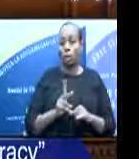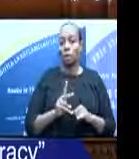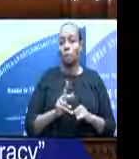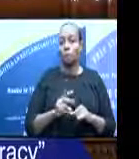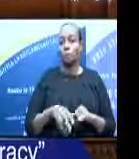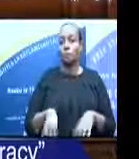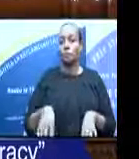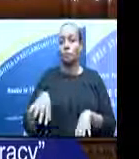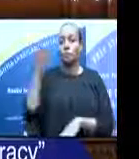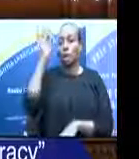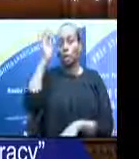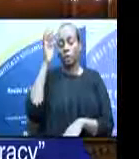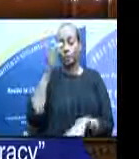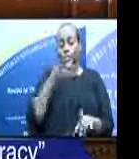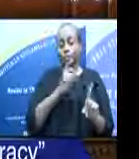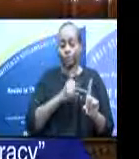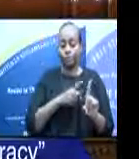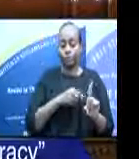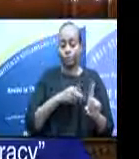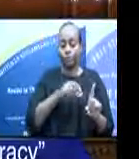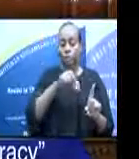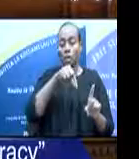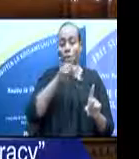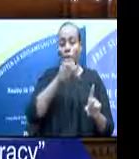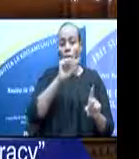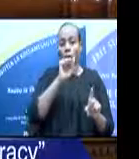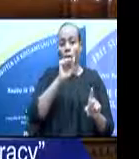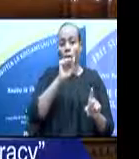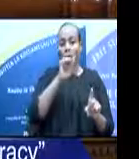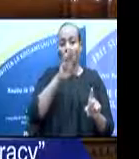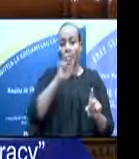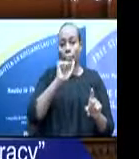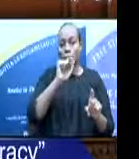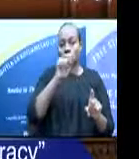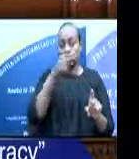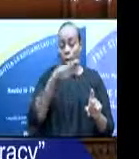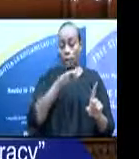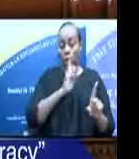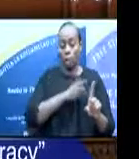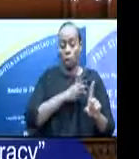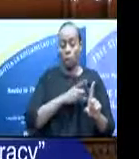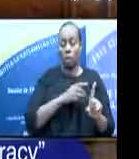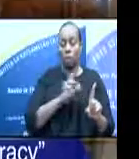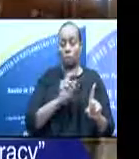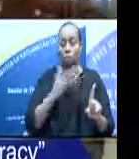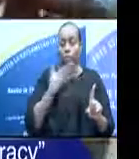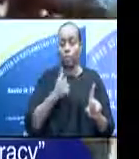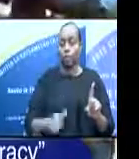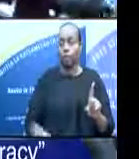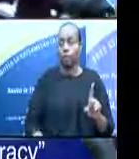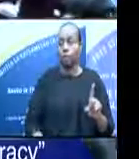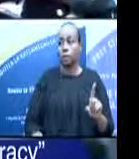the state should build... Honorable MEC Kabati, please, order.